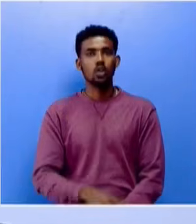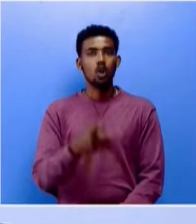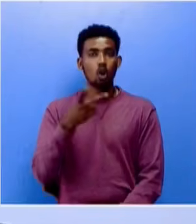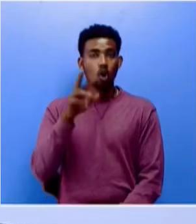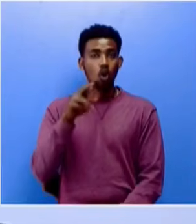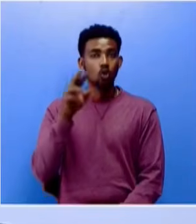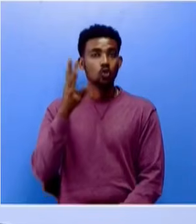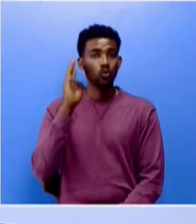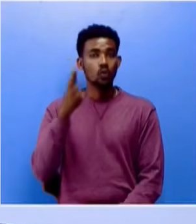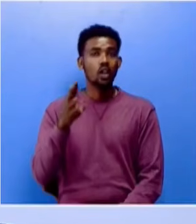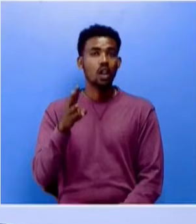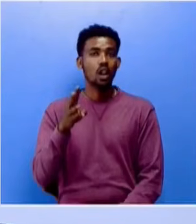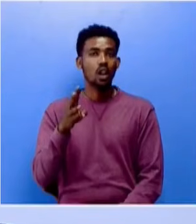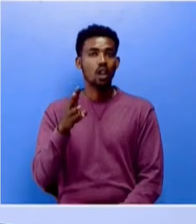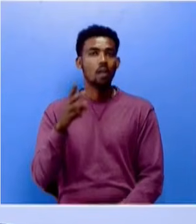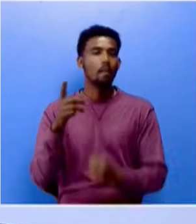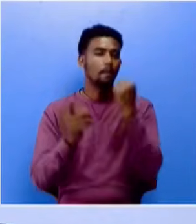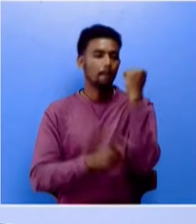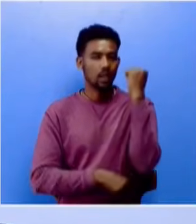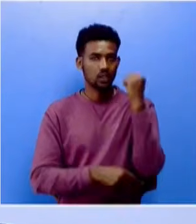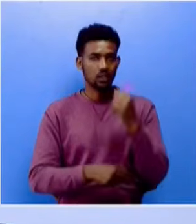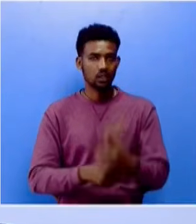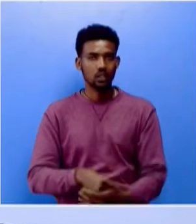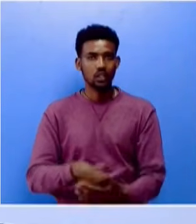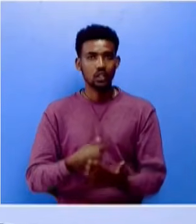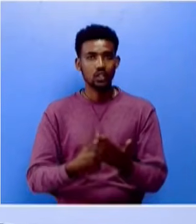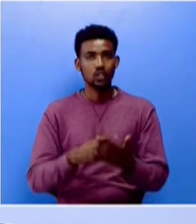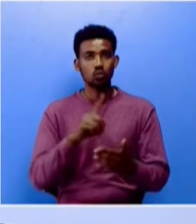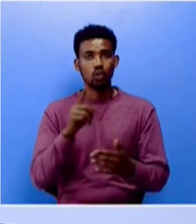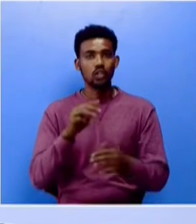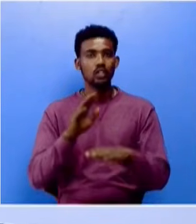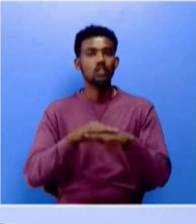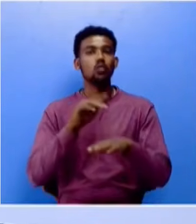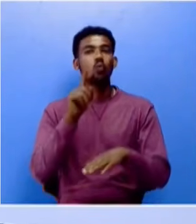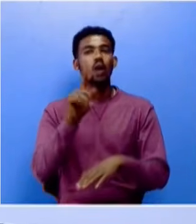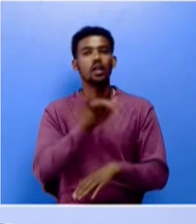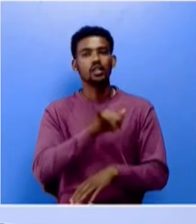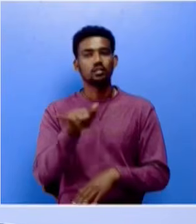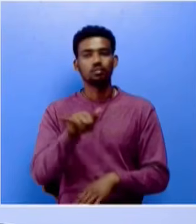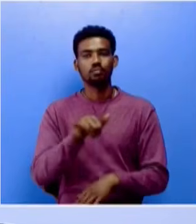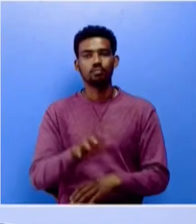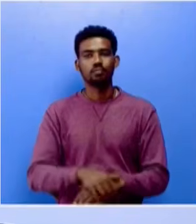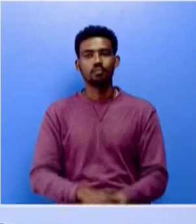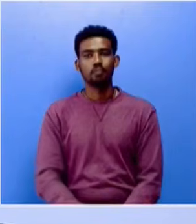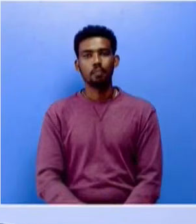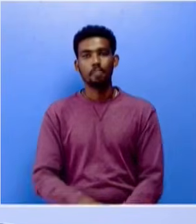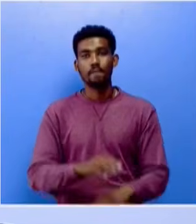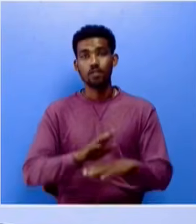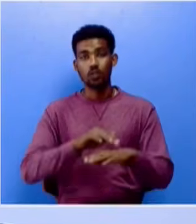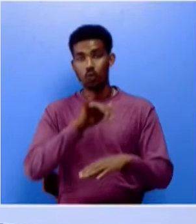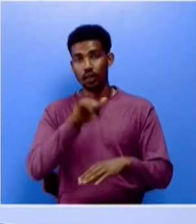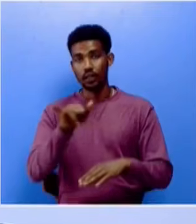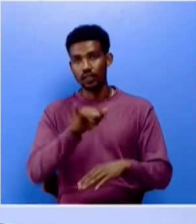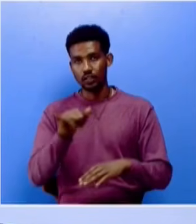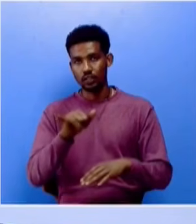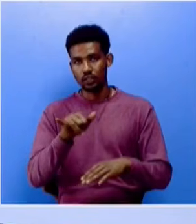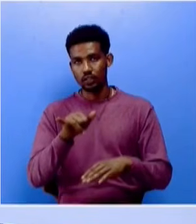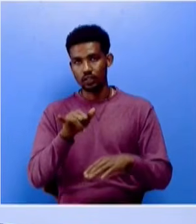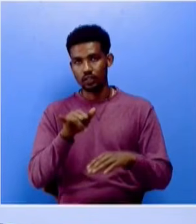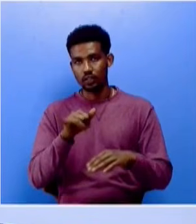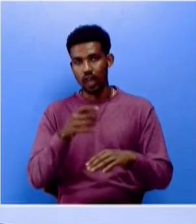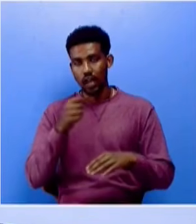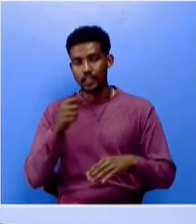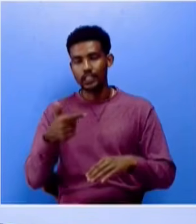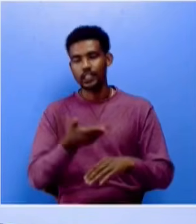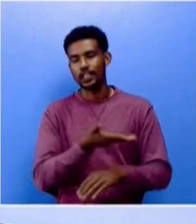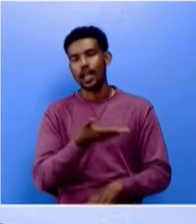or you will be punished. Okay, so this one is the warning. The warning, especially in what? In urgent